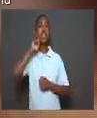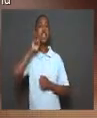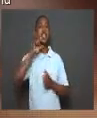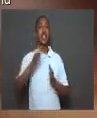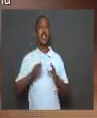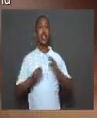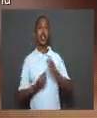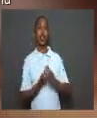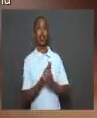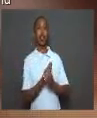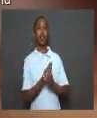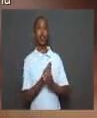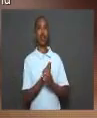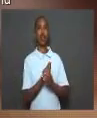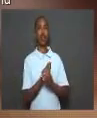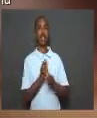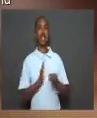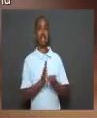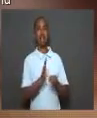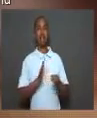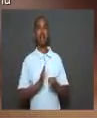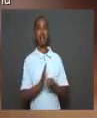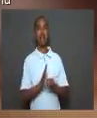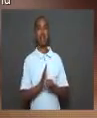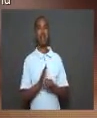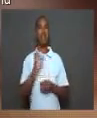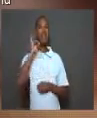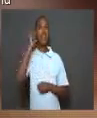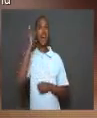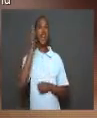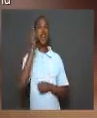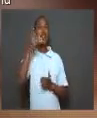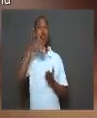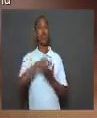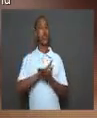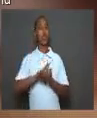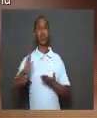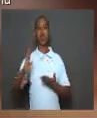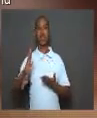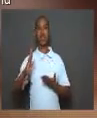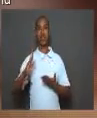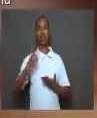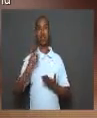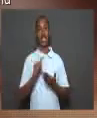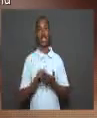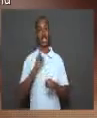a dull knife. Leftover fat is also removed at this